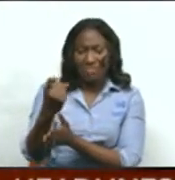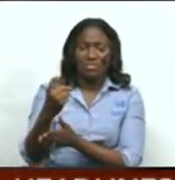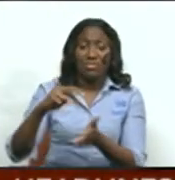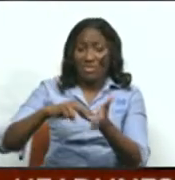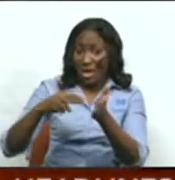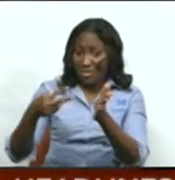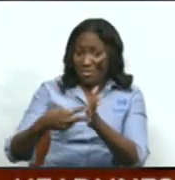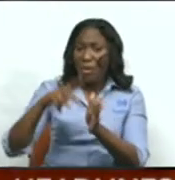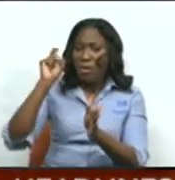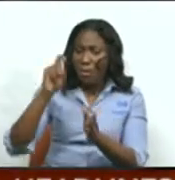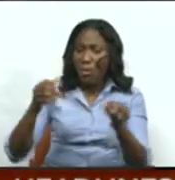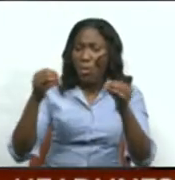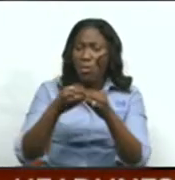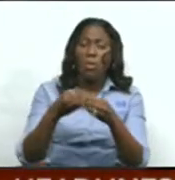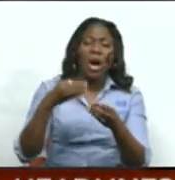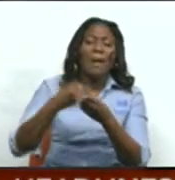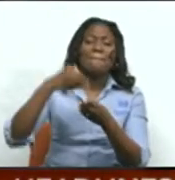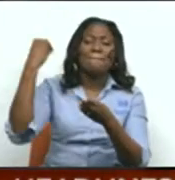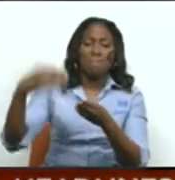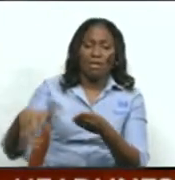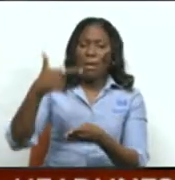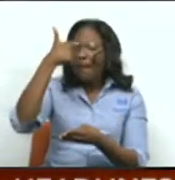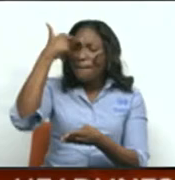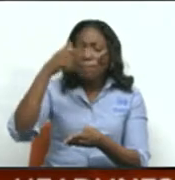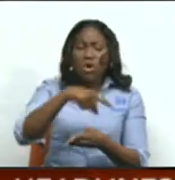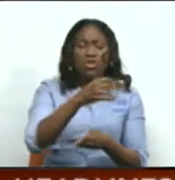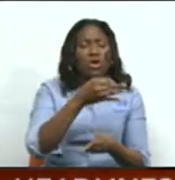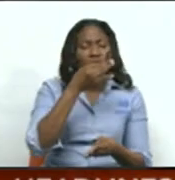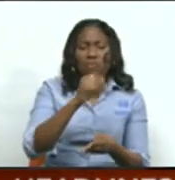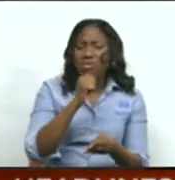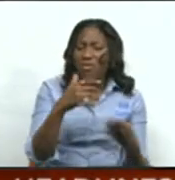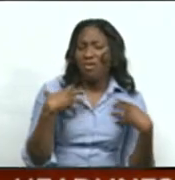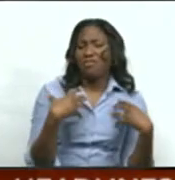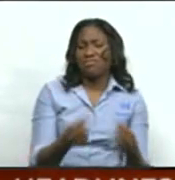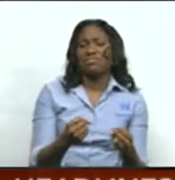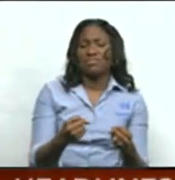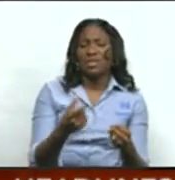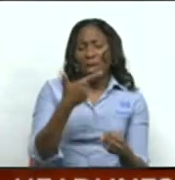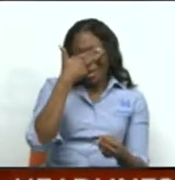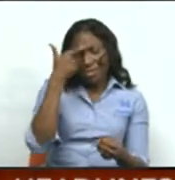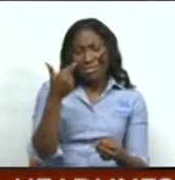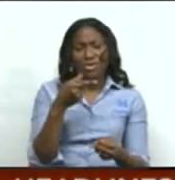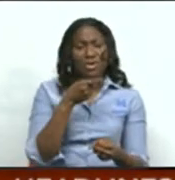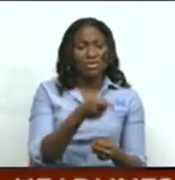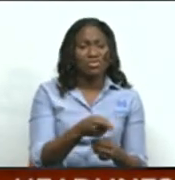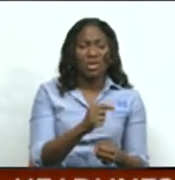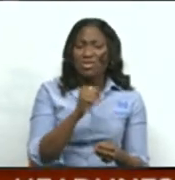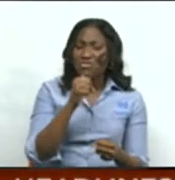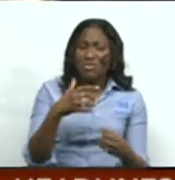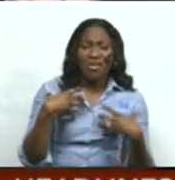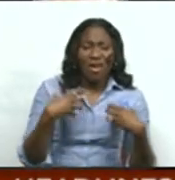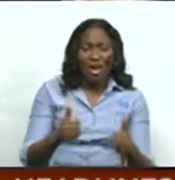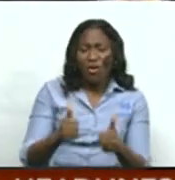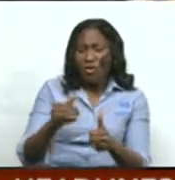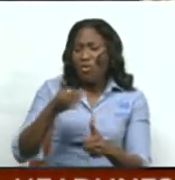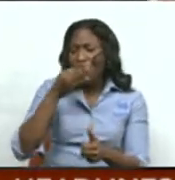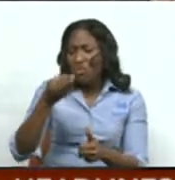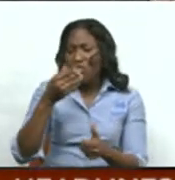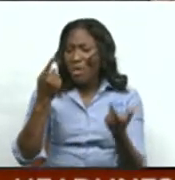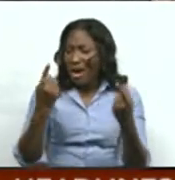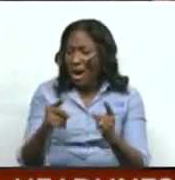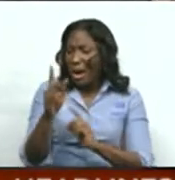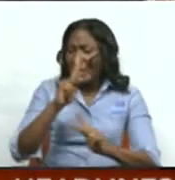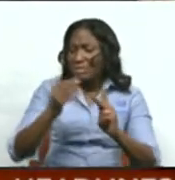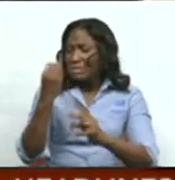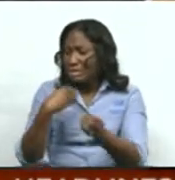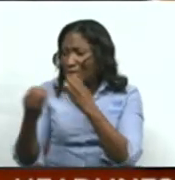day after Health Minister Terence Dyal Singh called out fast food establishments for their roles in fostering unhealthy eating habits, which is posing a burden to